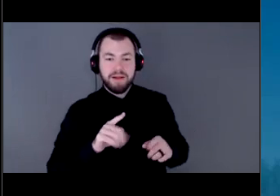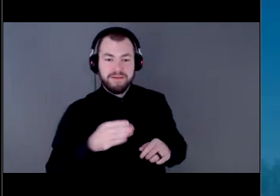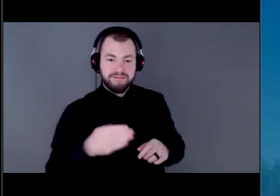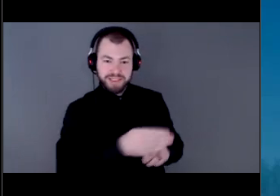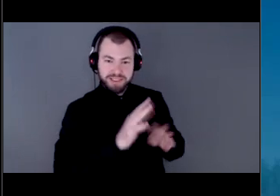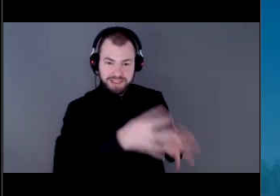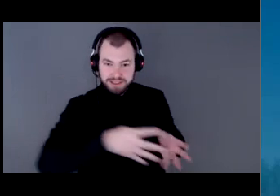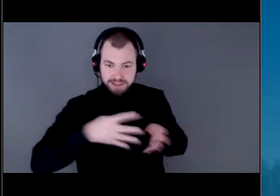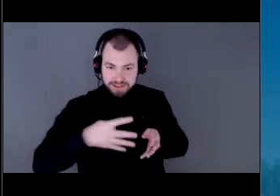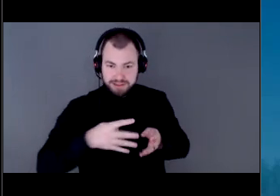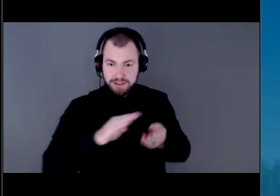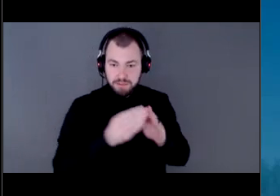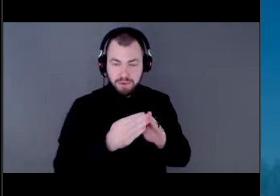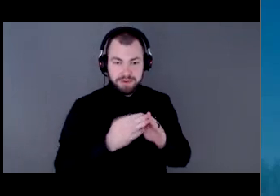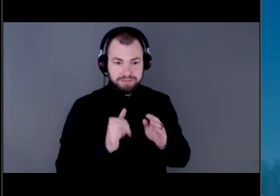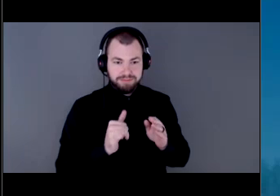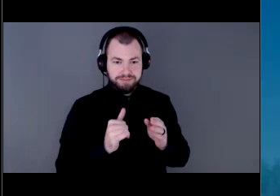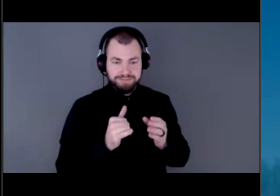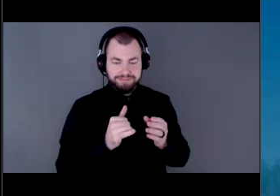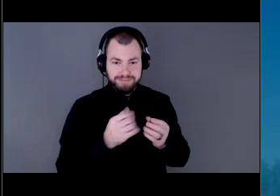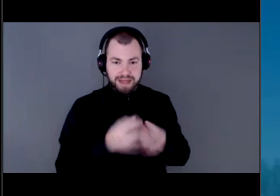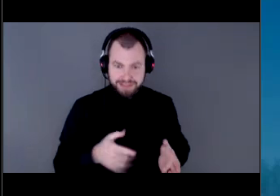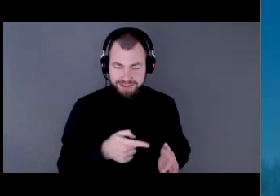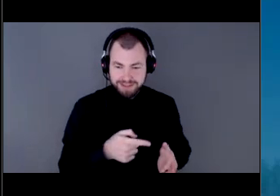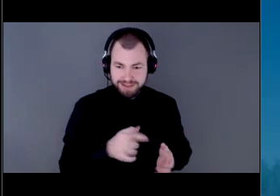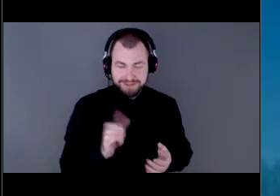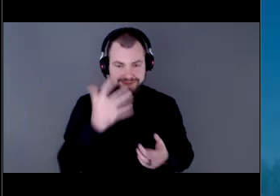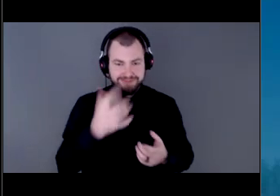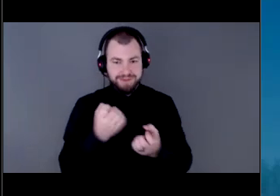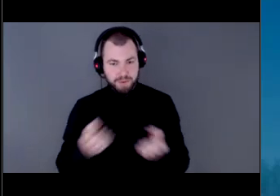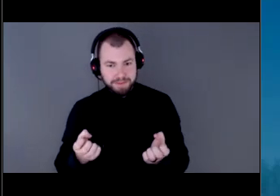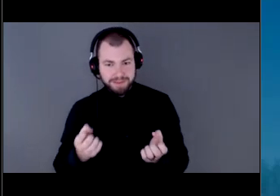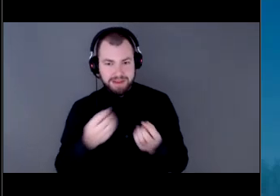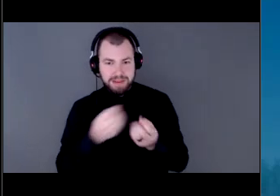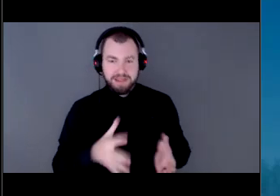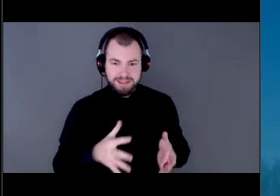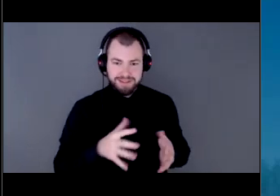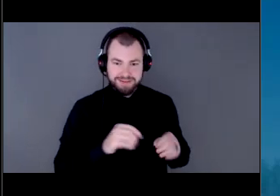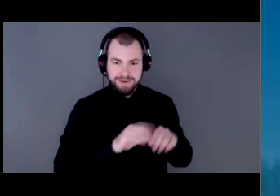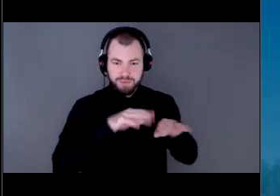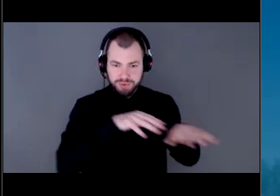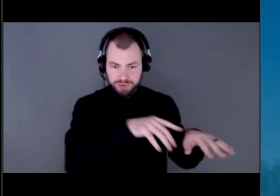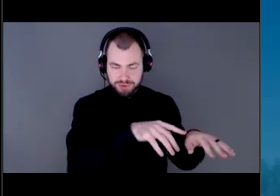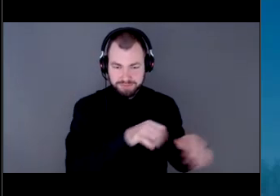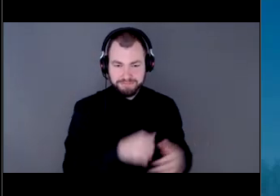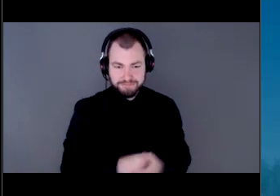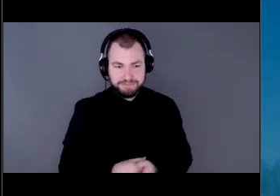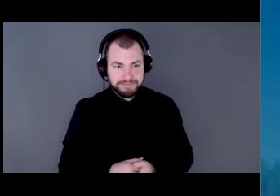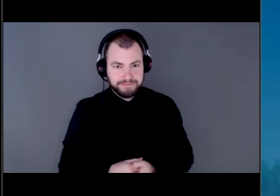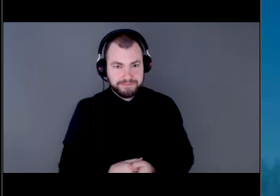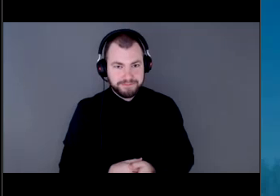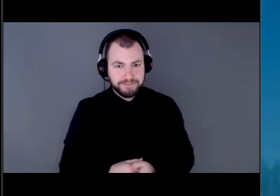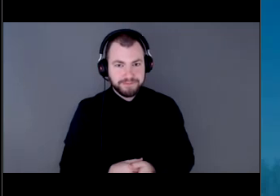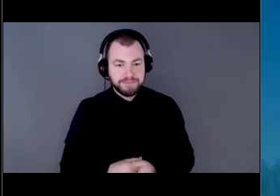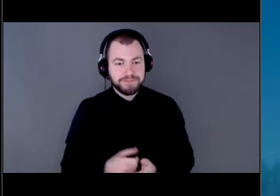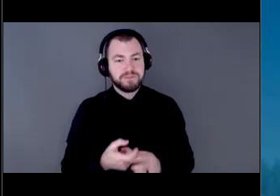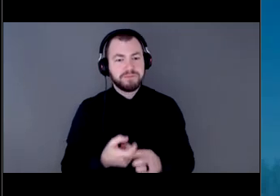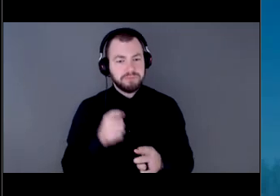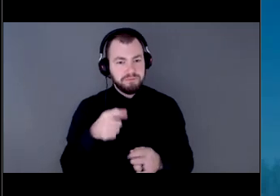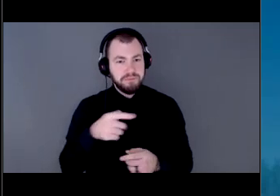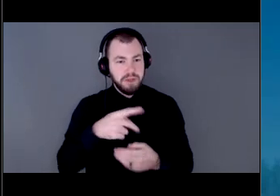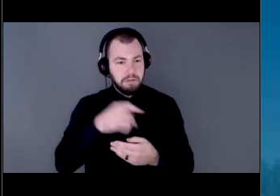gear, etc. at sea. Next slide. So thanks to the Rosalia project and others that are actually out